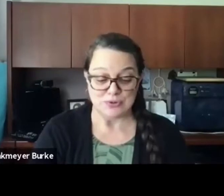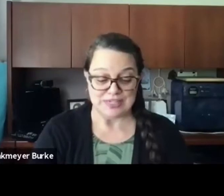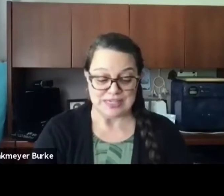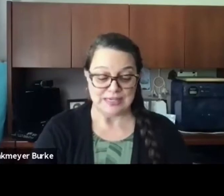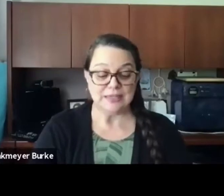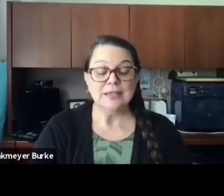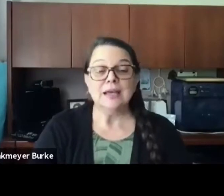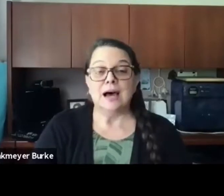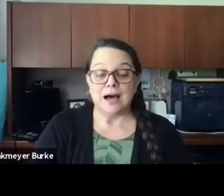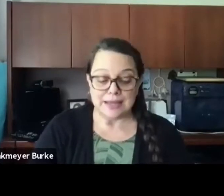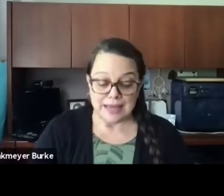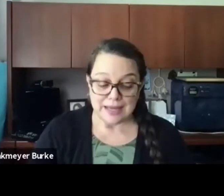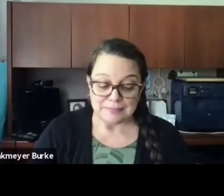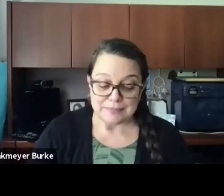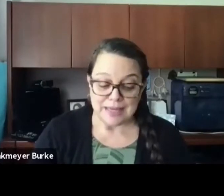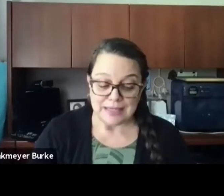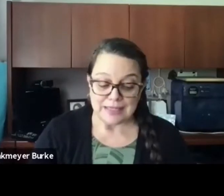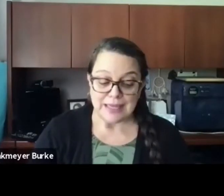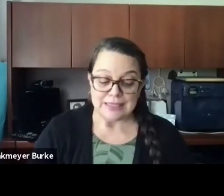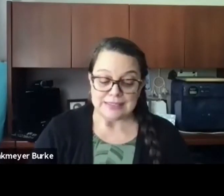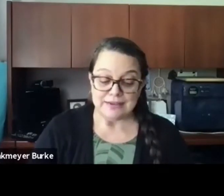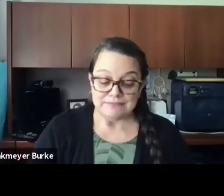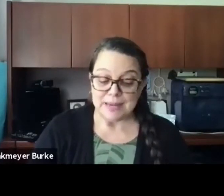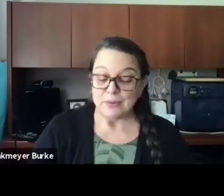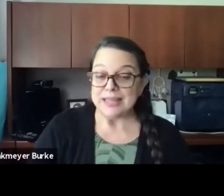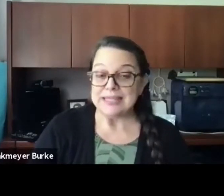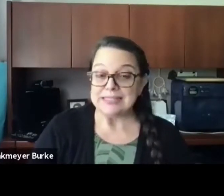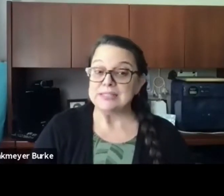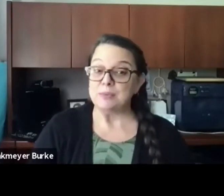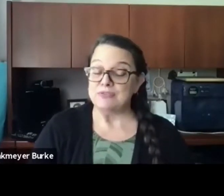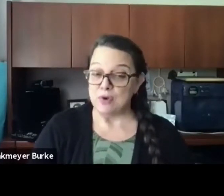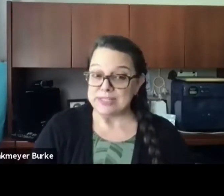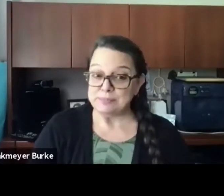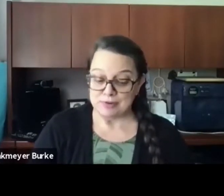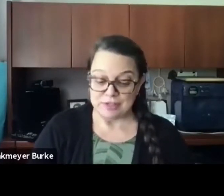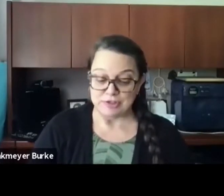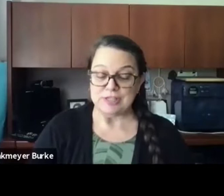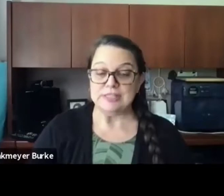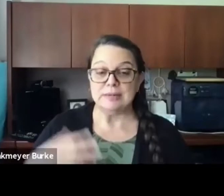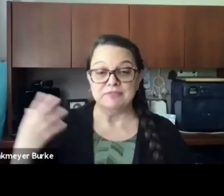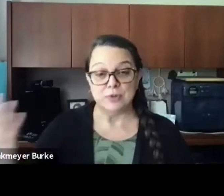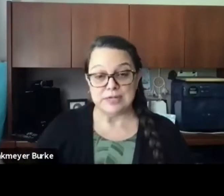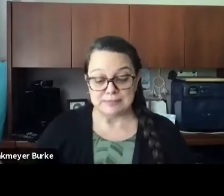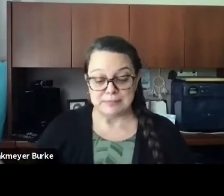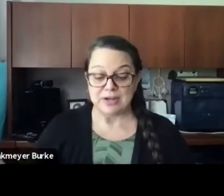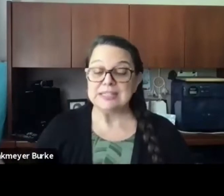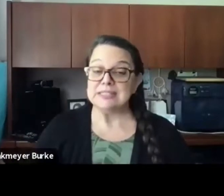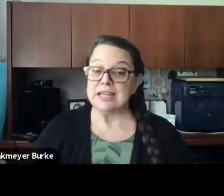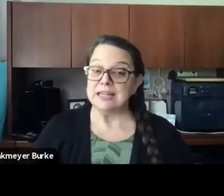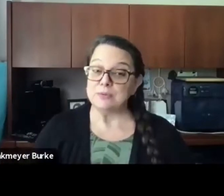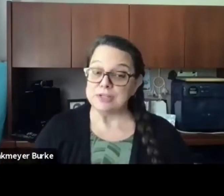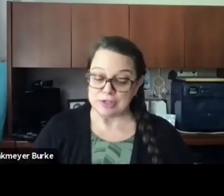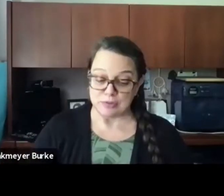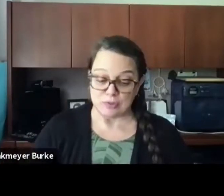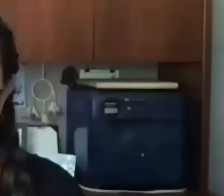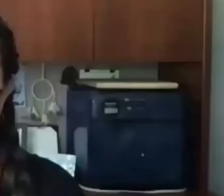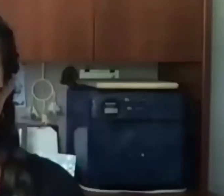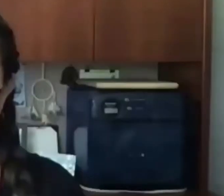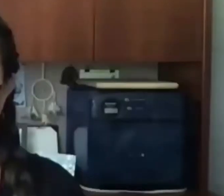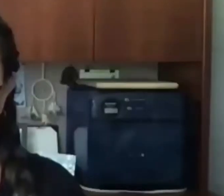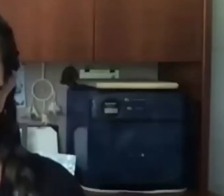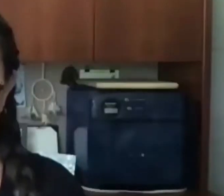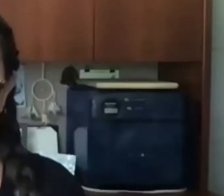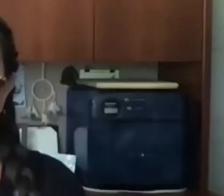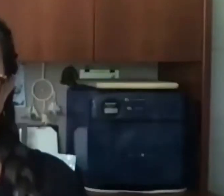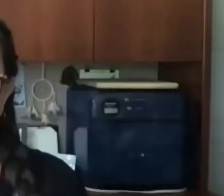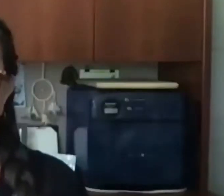for hosting it. I am a deaf bioethicist with voice privileges. I'm fluent in American Sign Language and also in